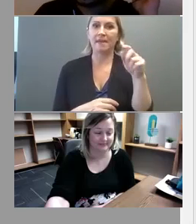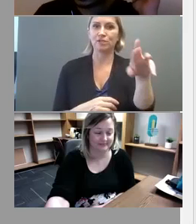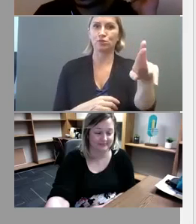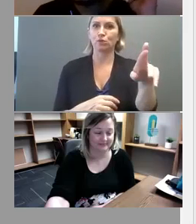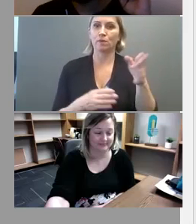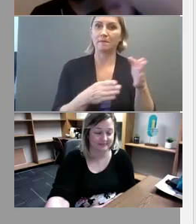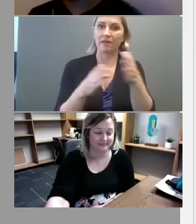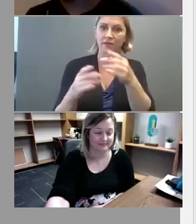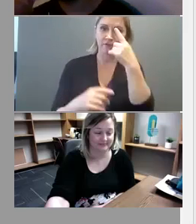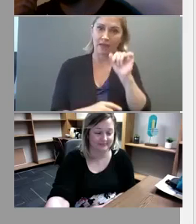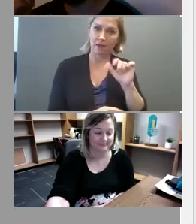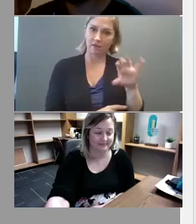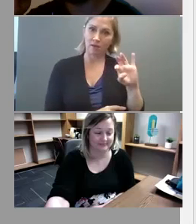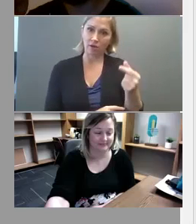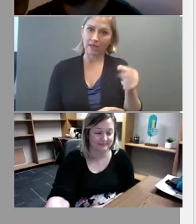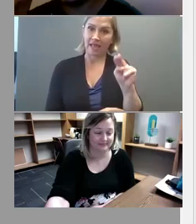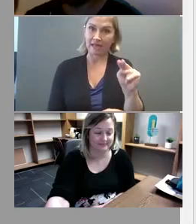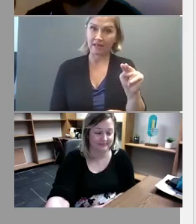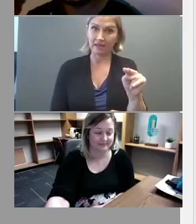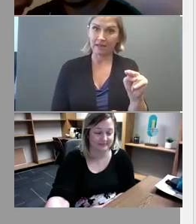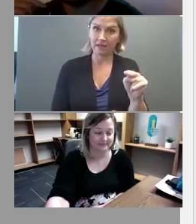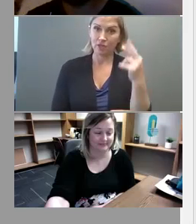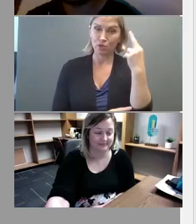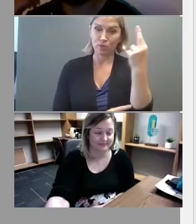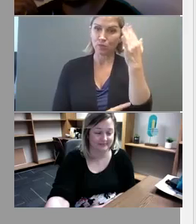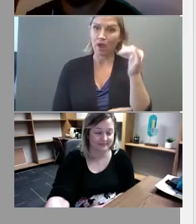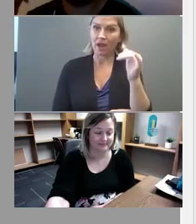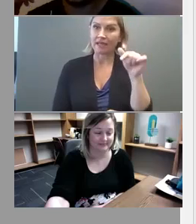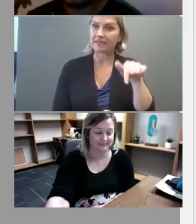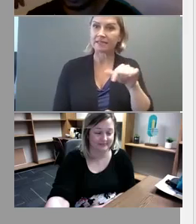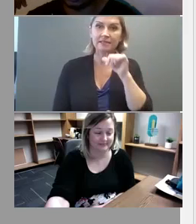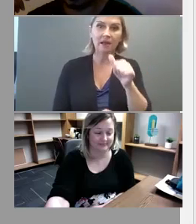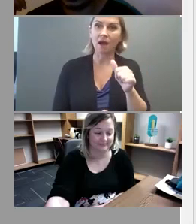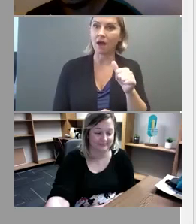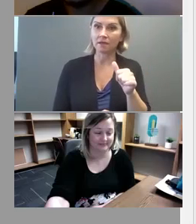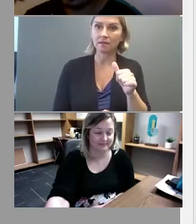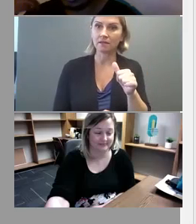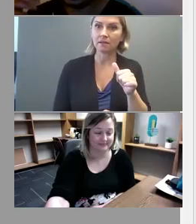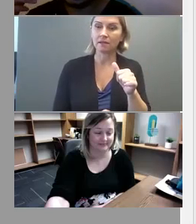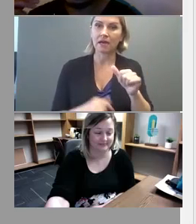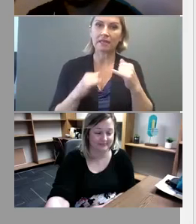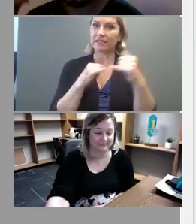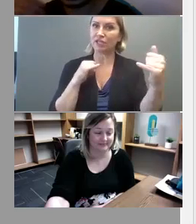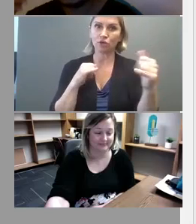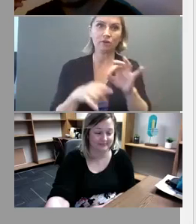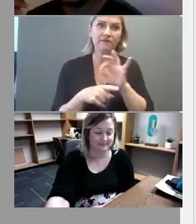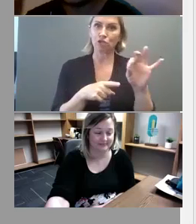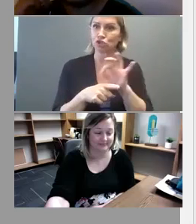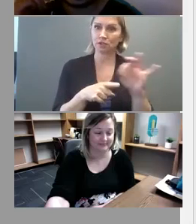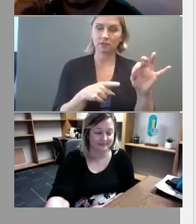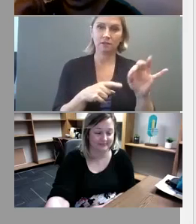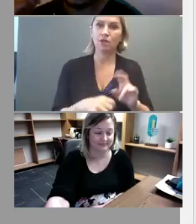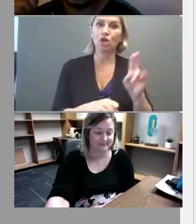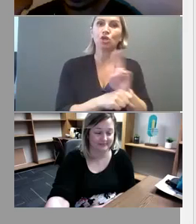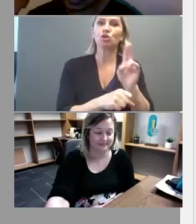is n by log n, is because this is not a polynomial function. Usually, master method